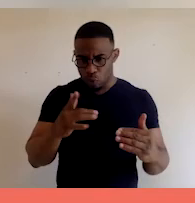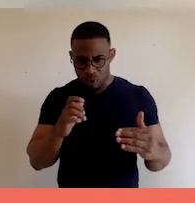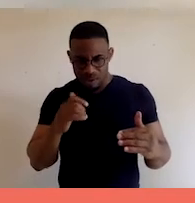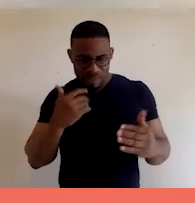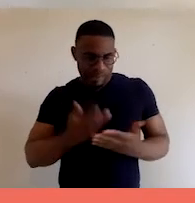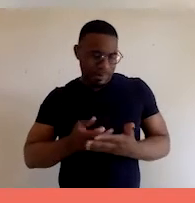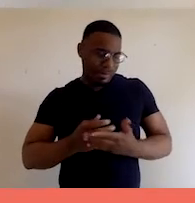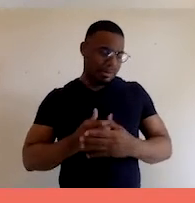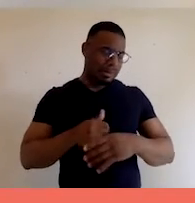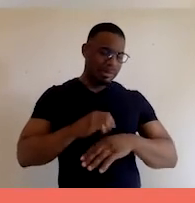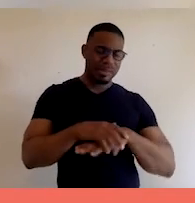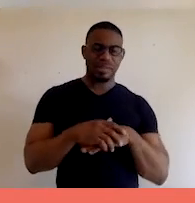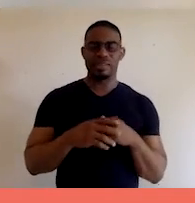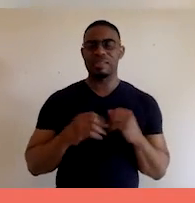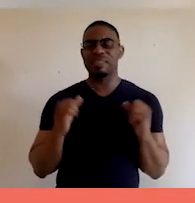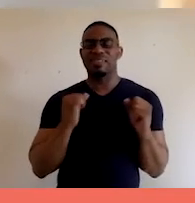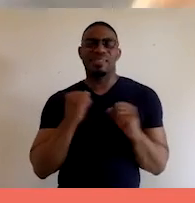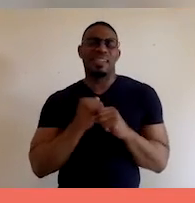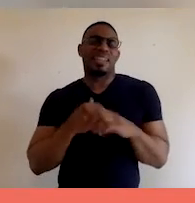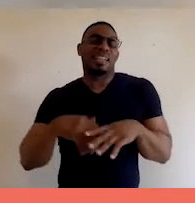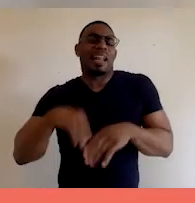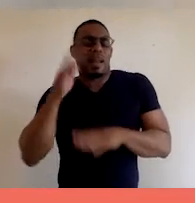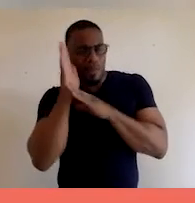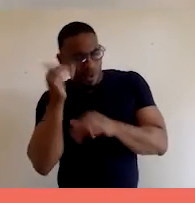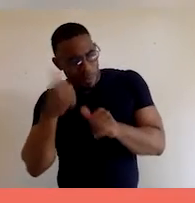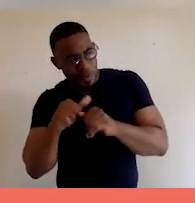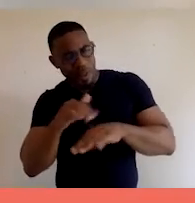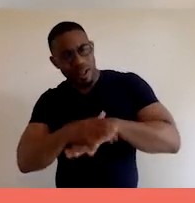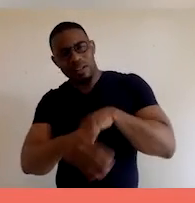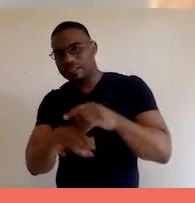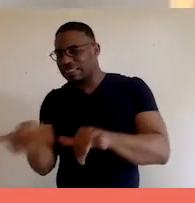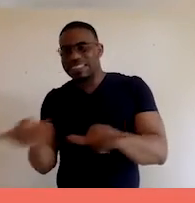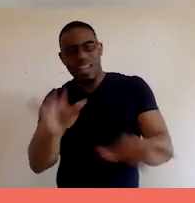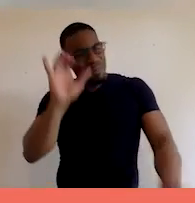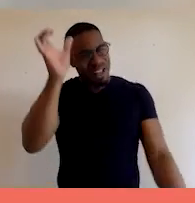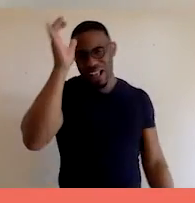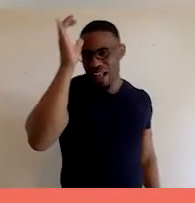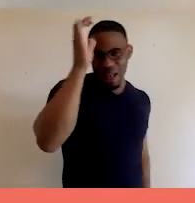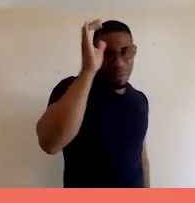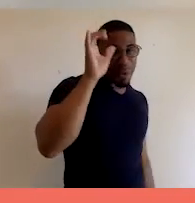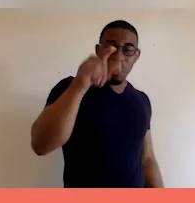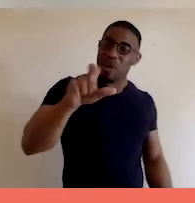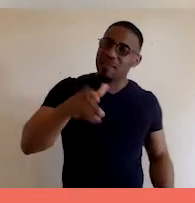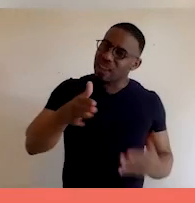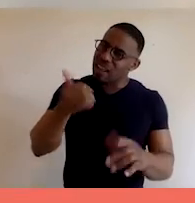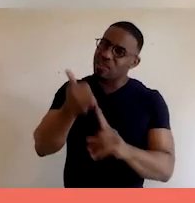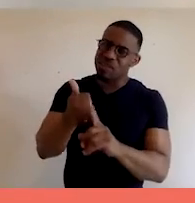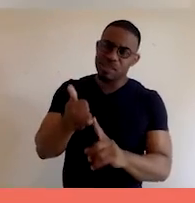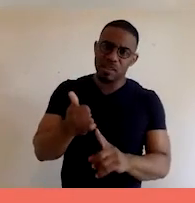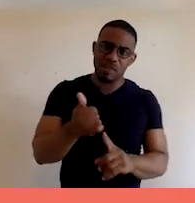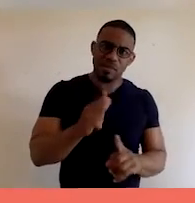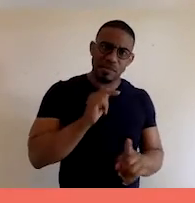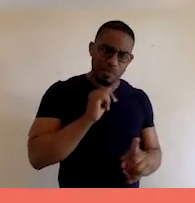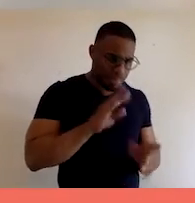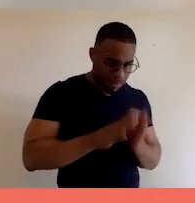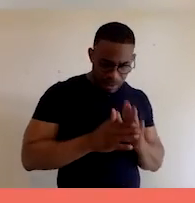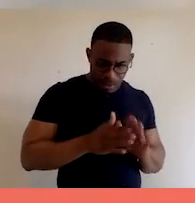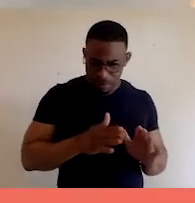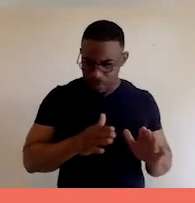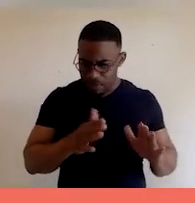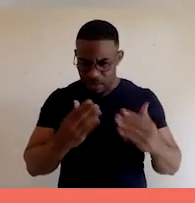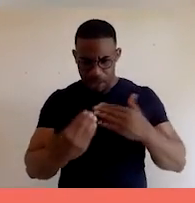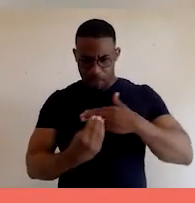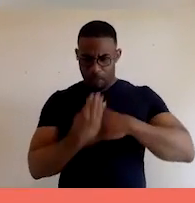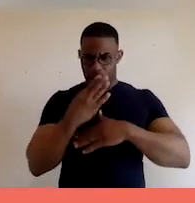of bed? It's almost like it's a fight to get out. Very same concept here. You have to allow yourself to become